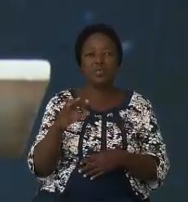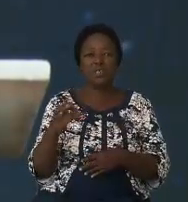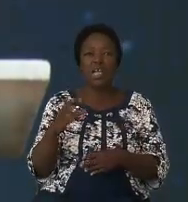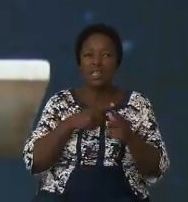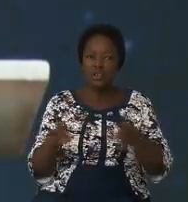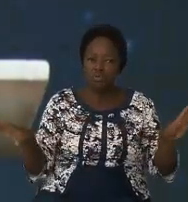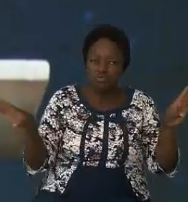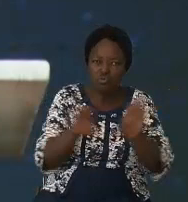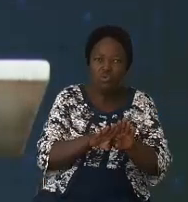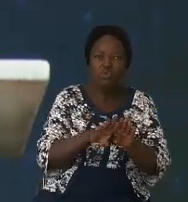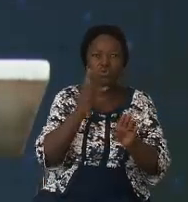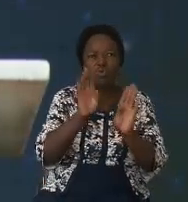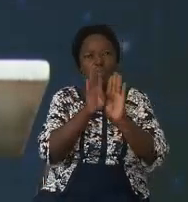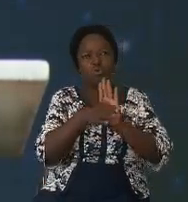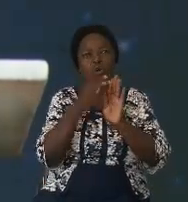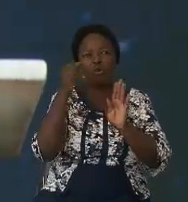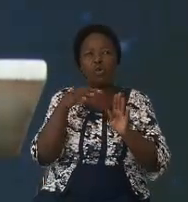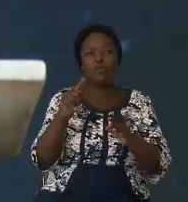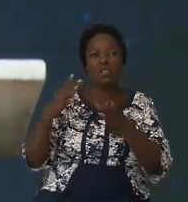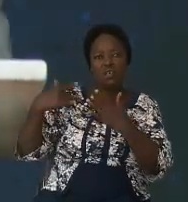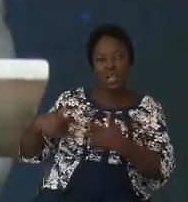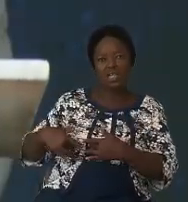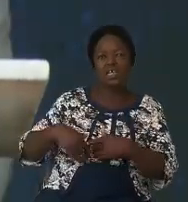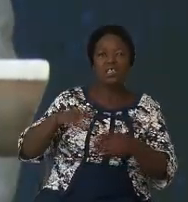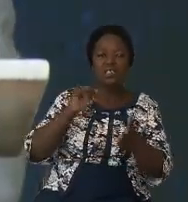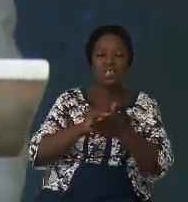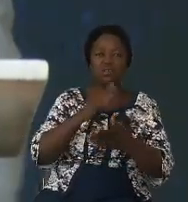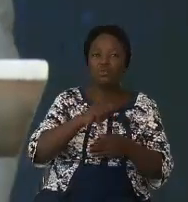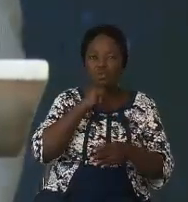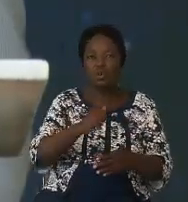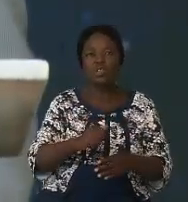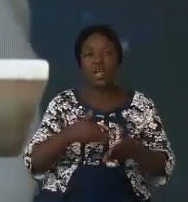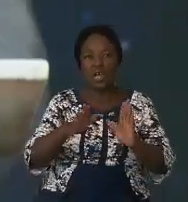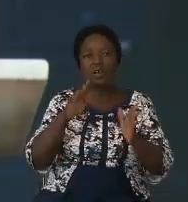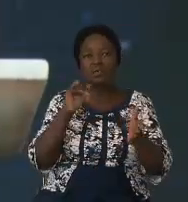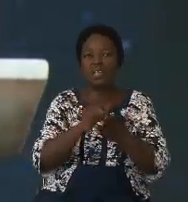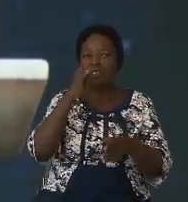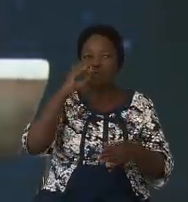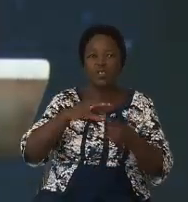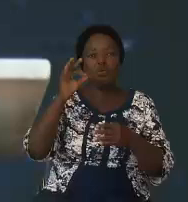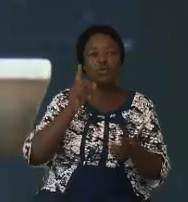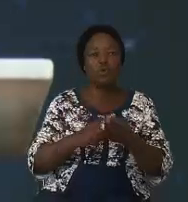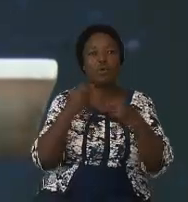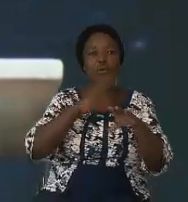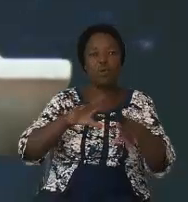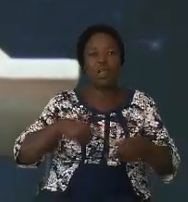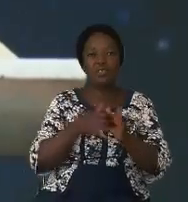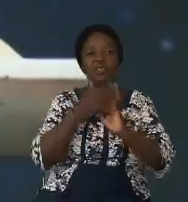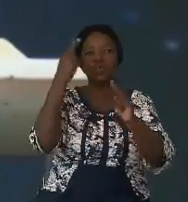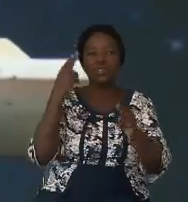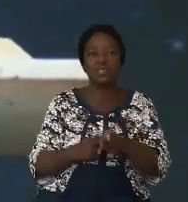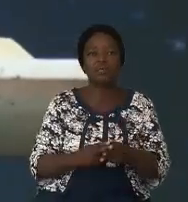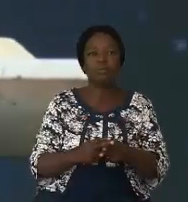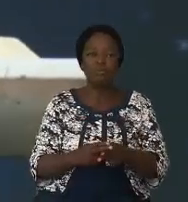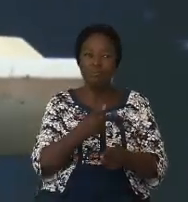the way and lock your door, that you prevent the return of that evil spirit coming upon